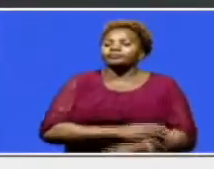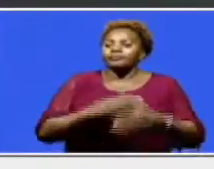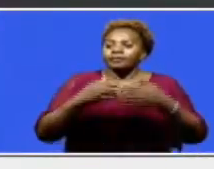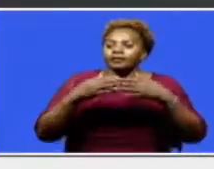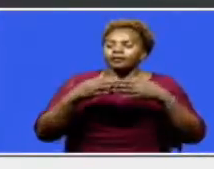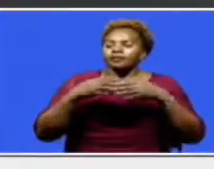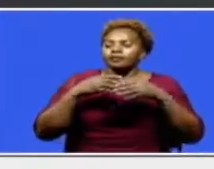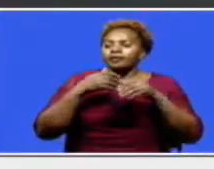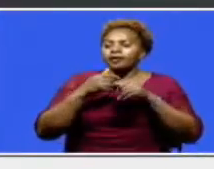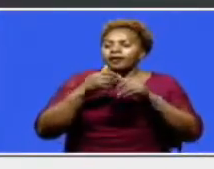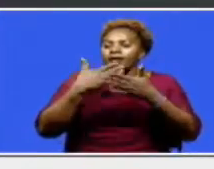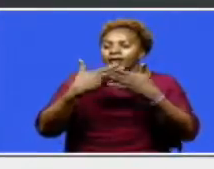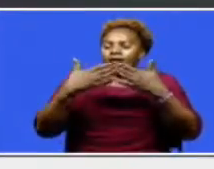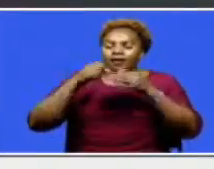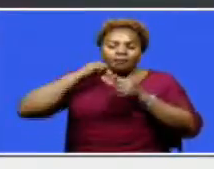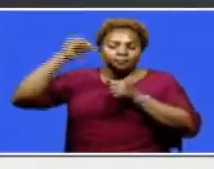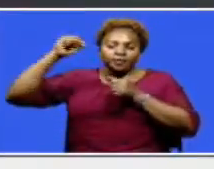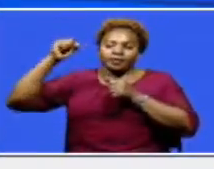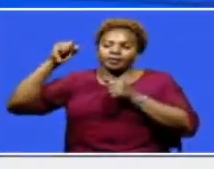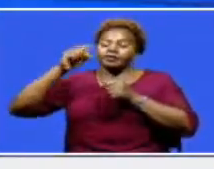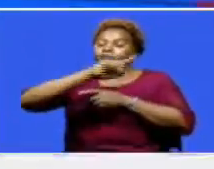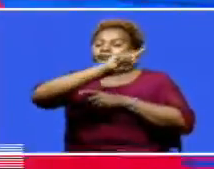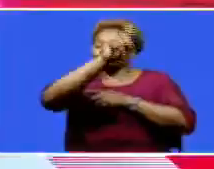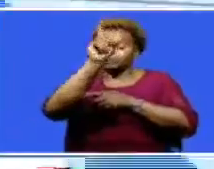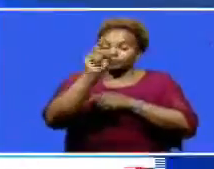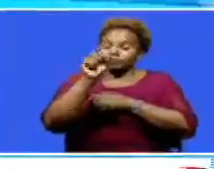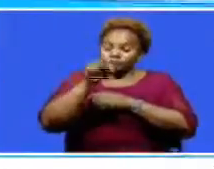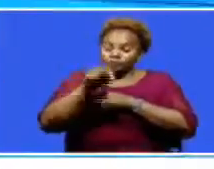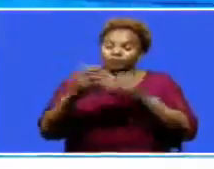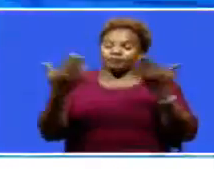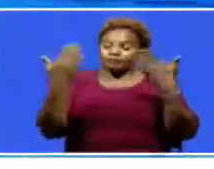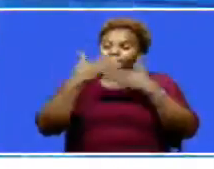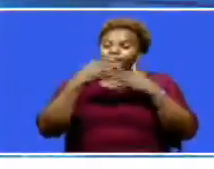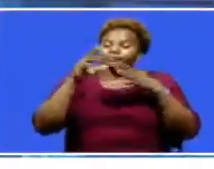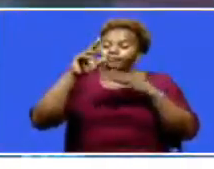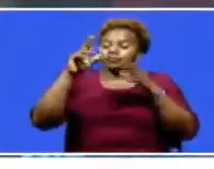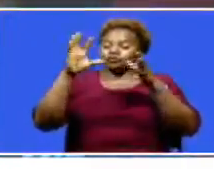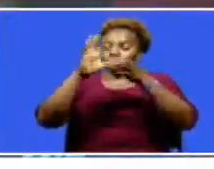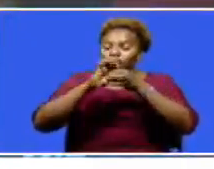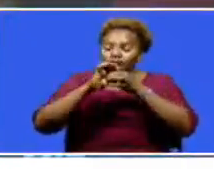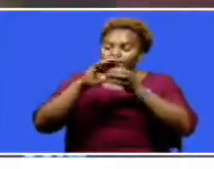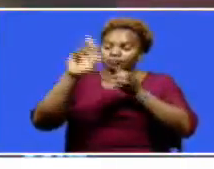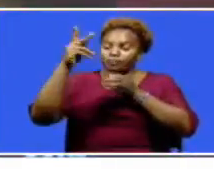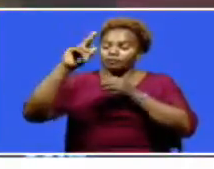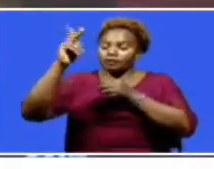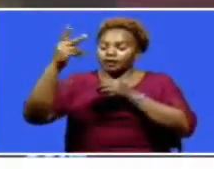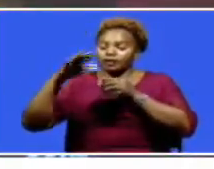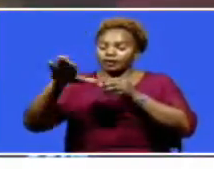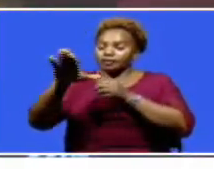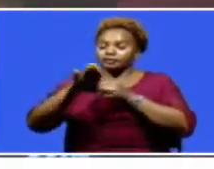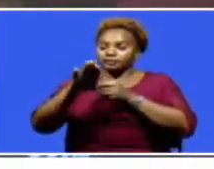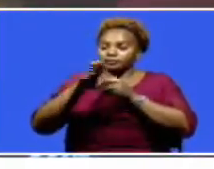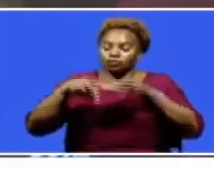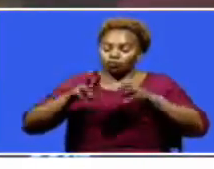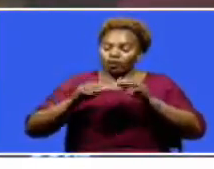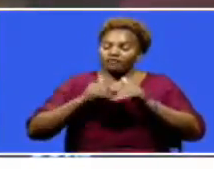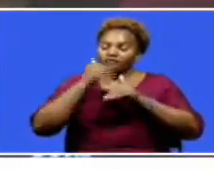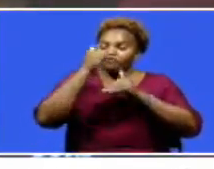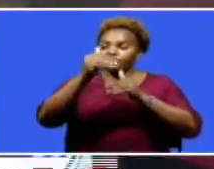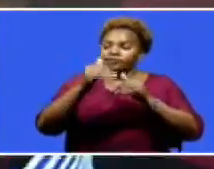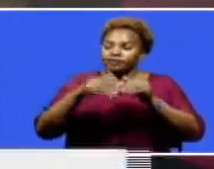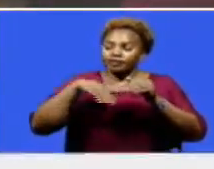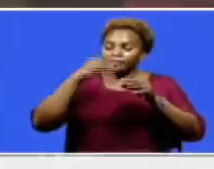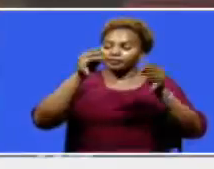Right, let's now get into matters politics and the quest to unite the Mount Kenya region to chart one way forward in the next